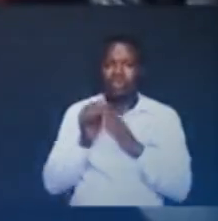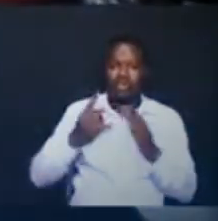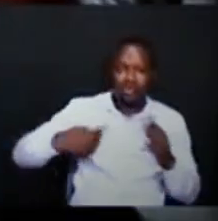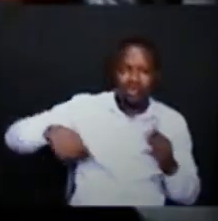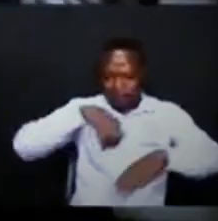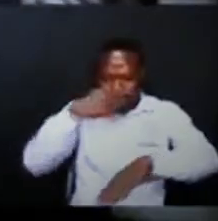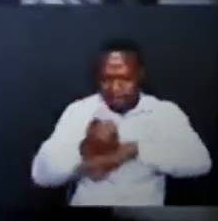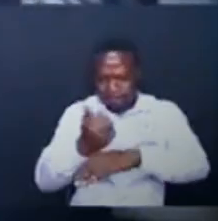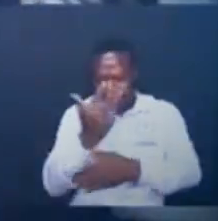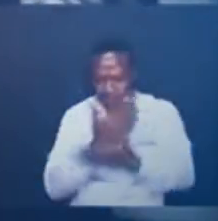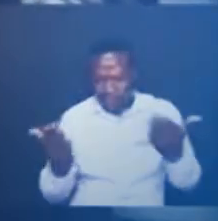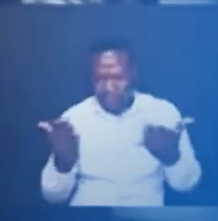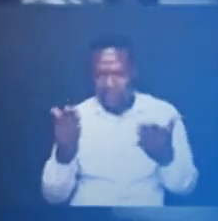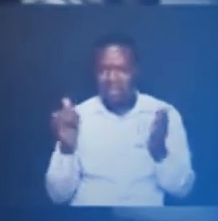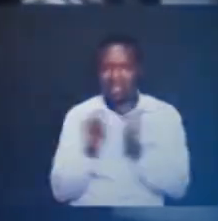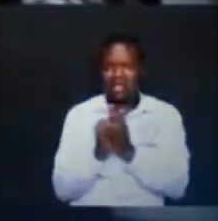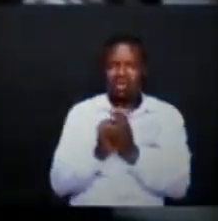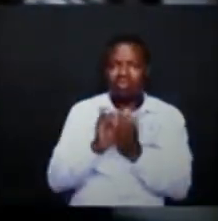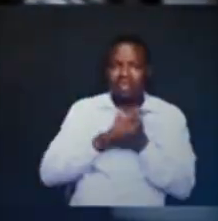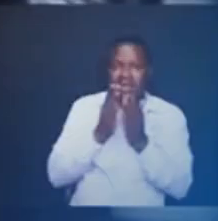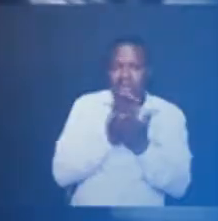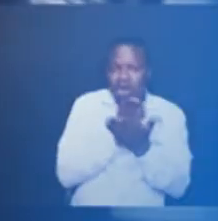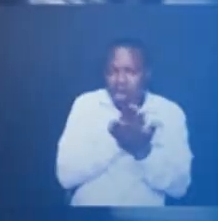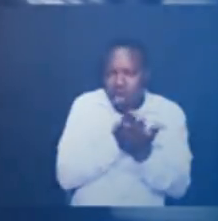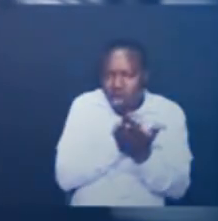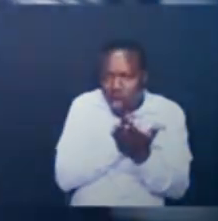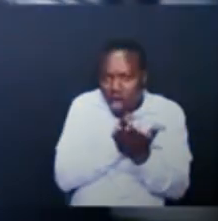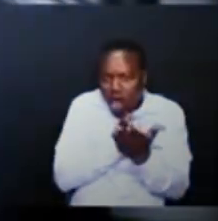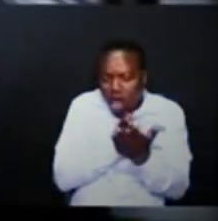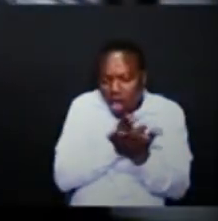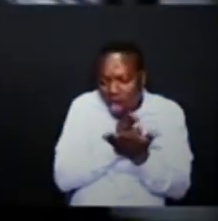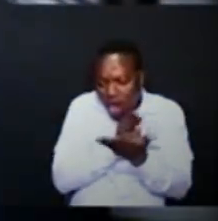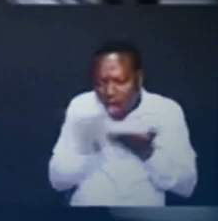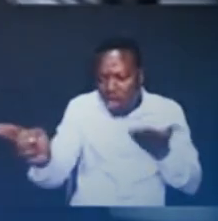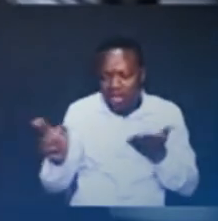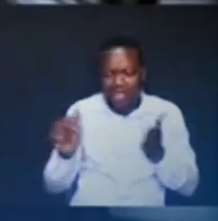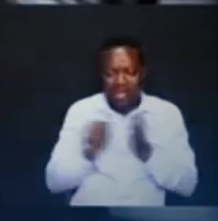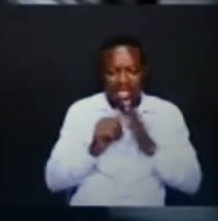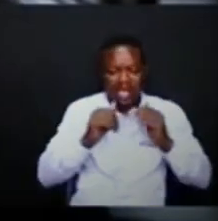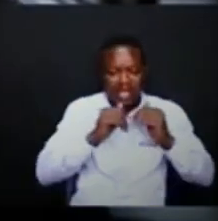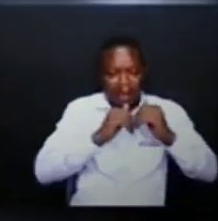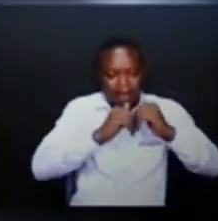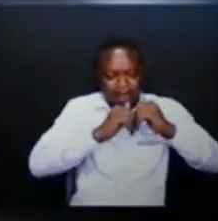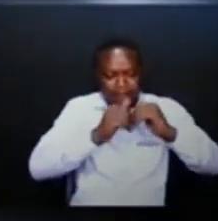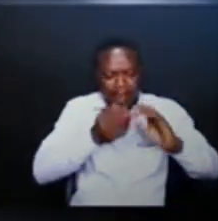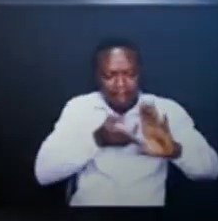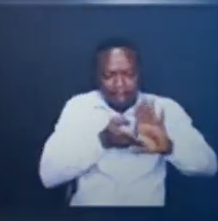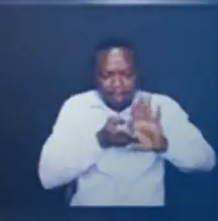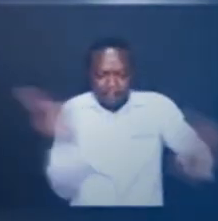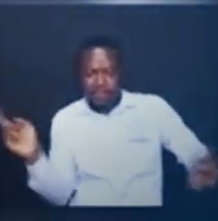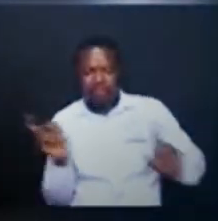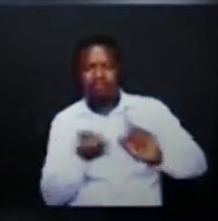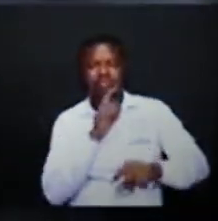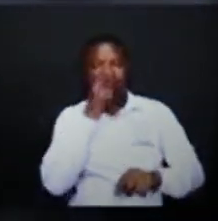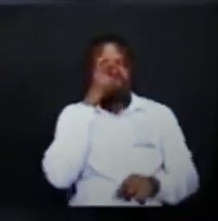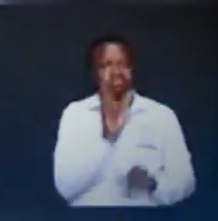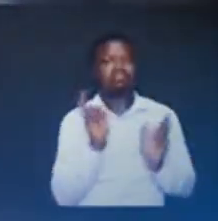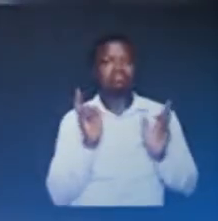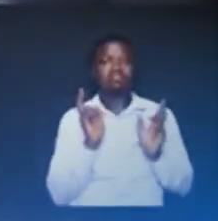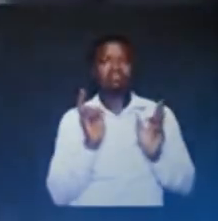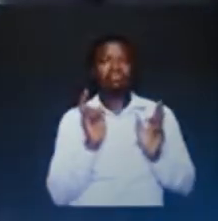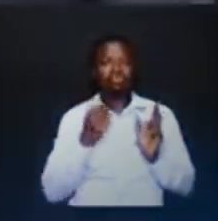of operation that will be hostile to corruption. Now